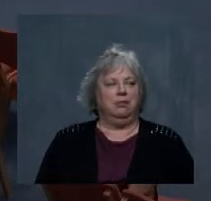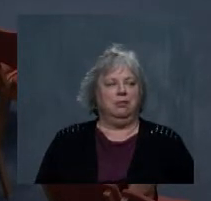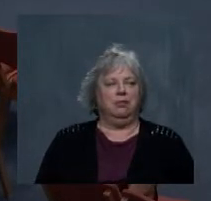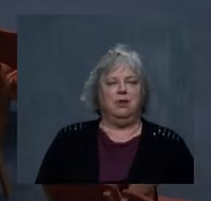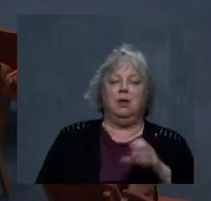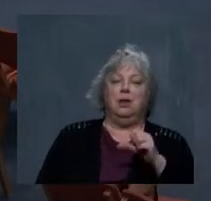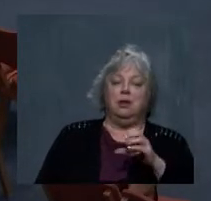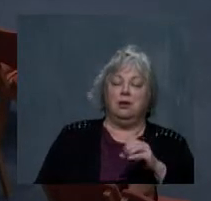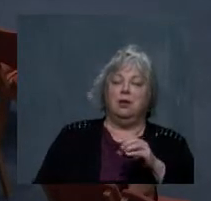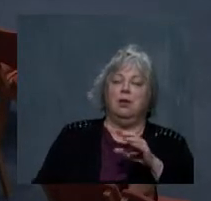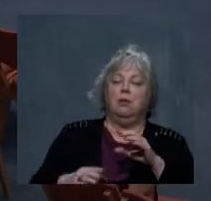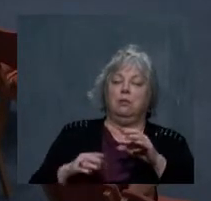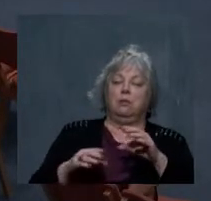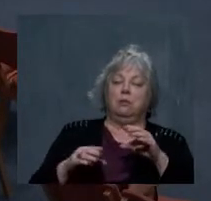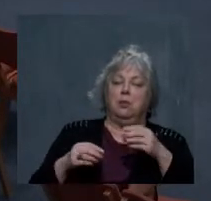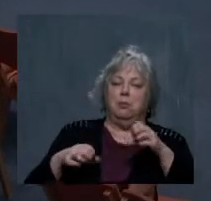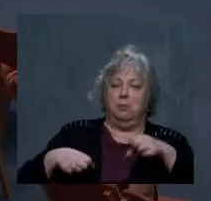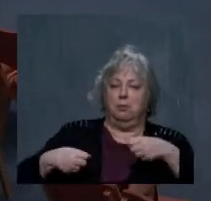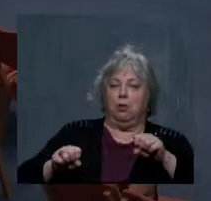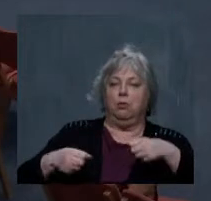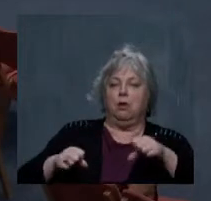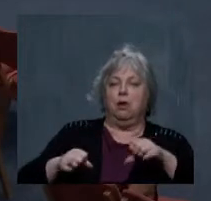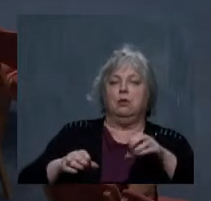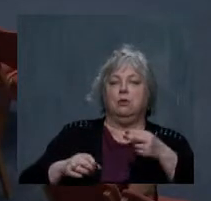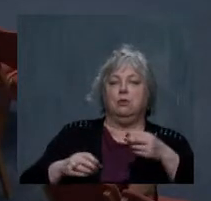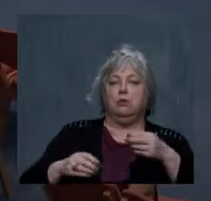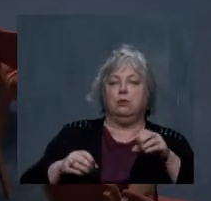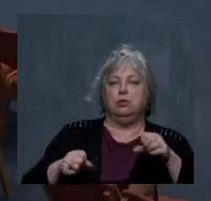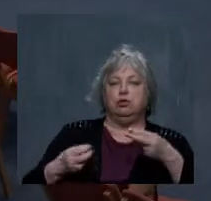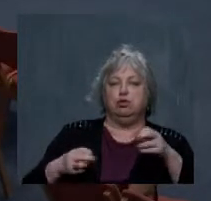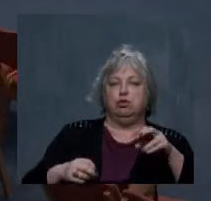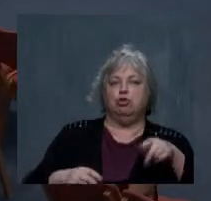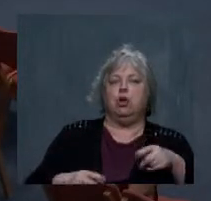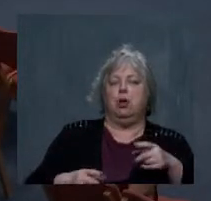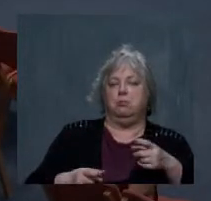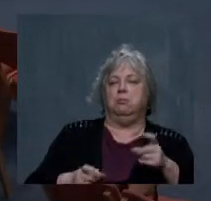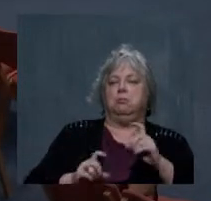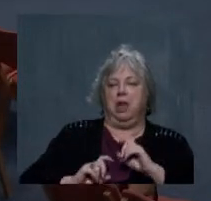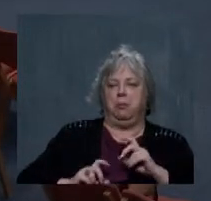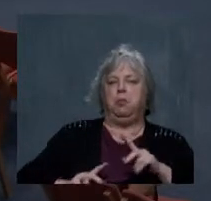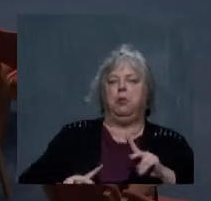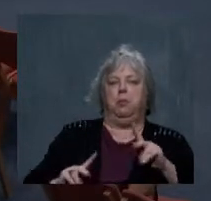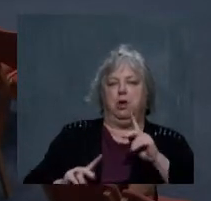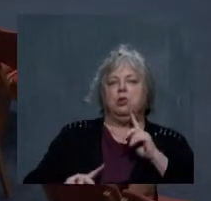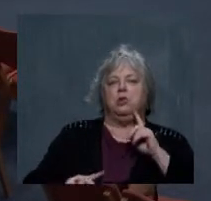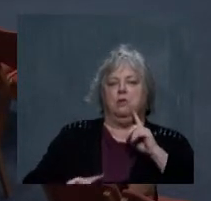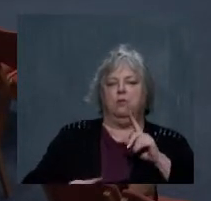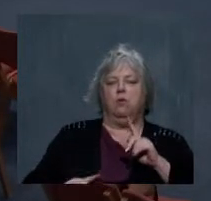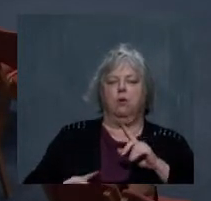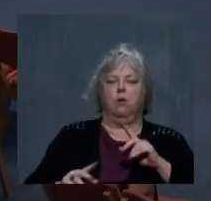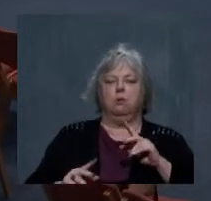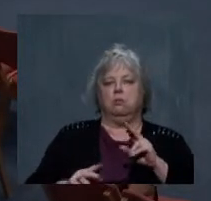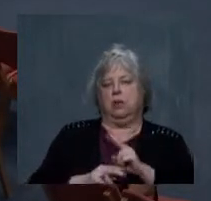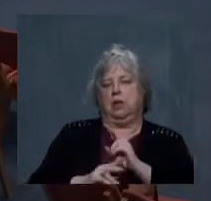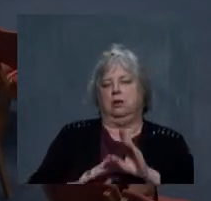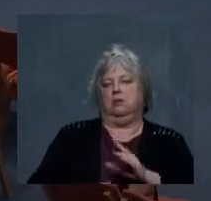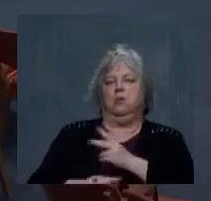And so they did give me permission to park over there because it's plenty park and it's not far from the salon.